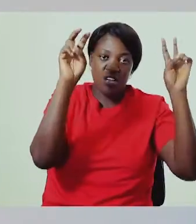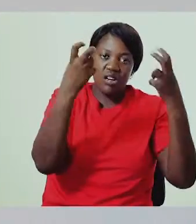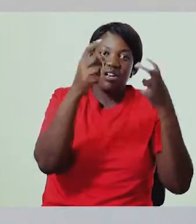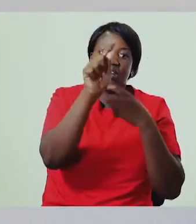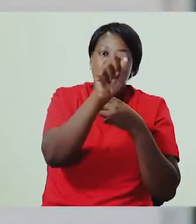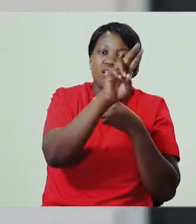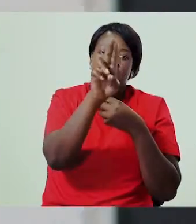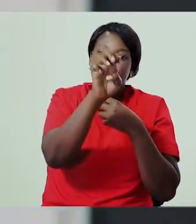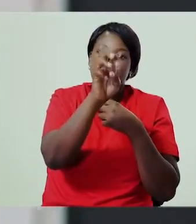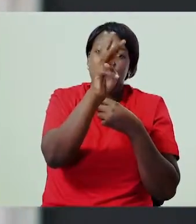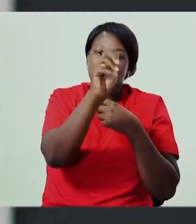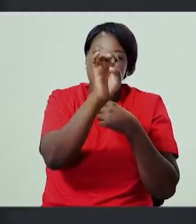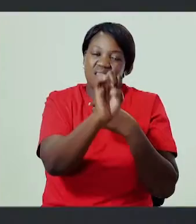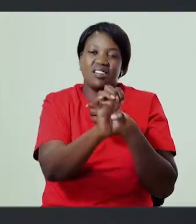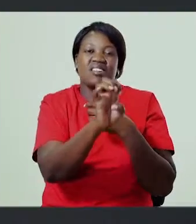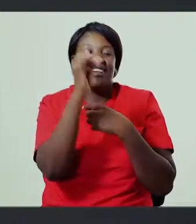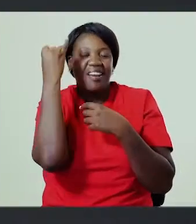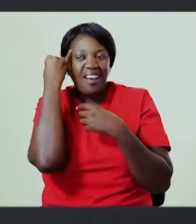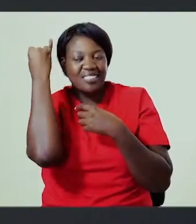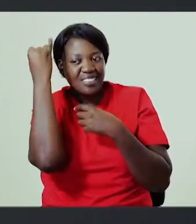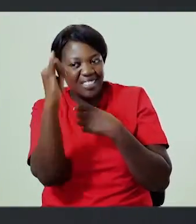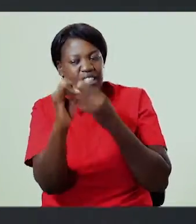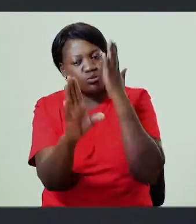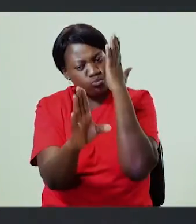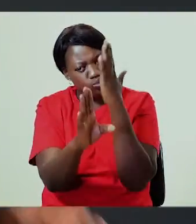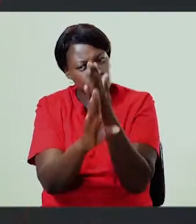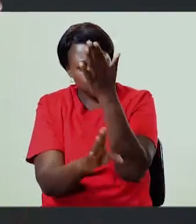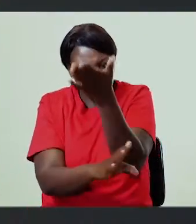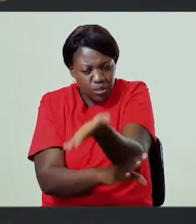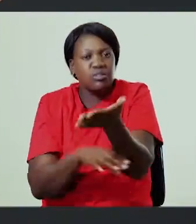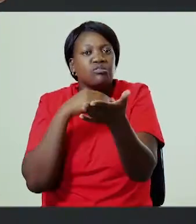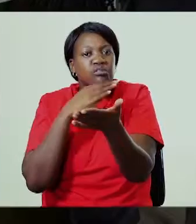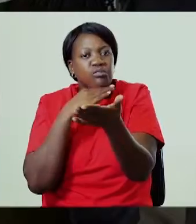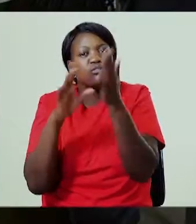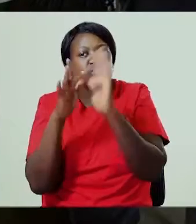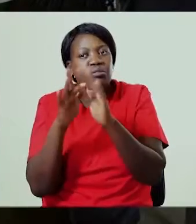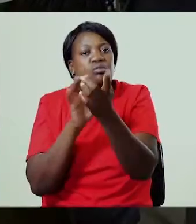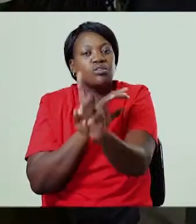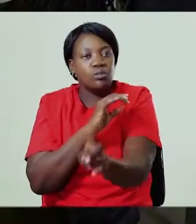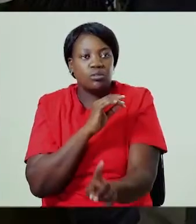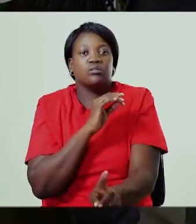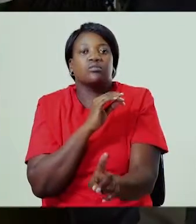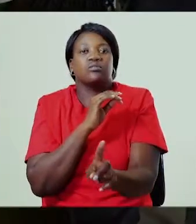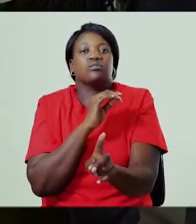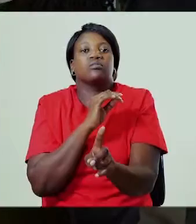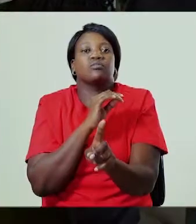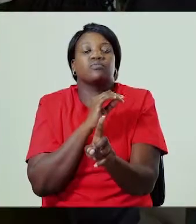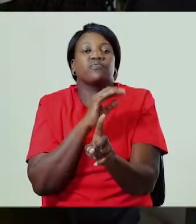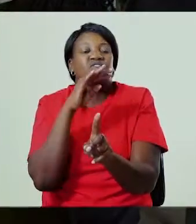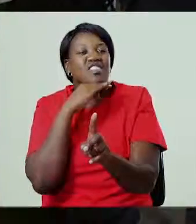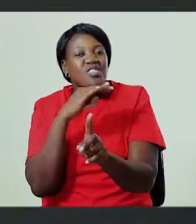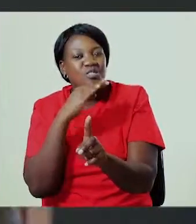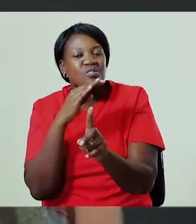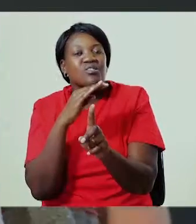I said before, is the main idea or message in a story. Therefore, it depends on the